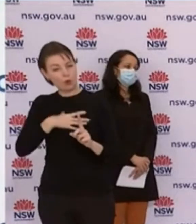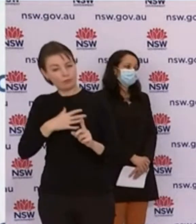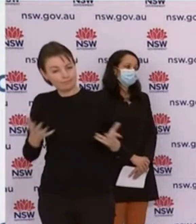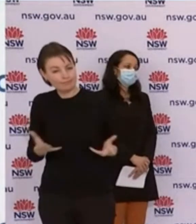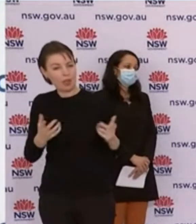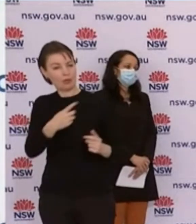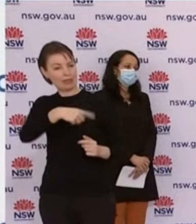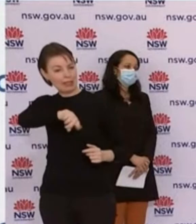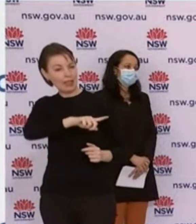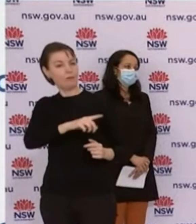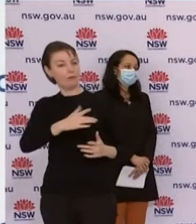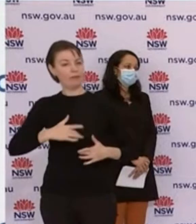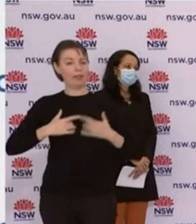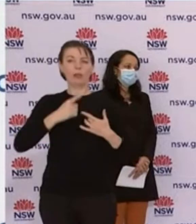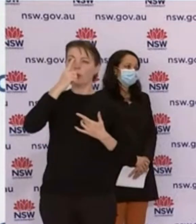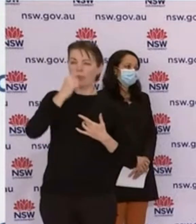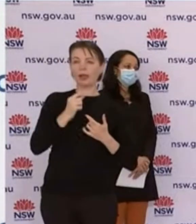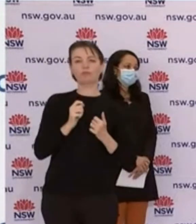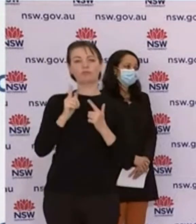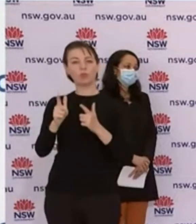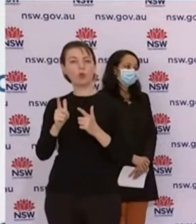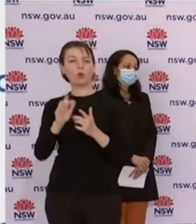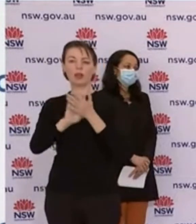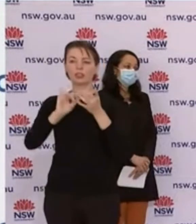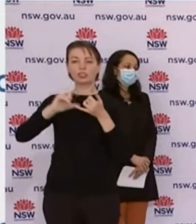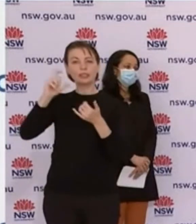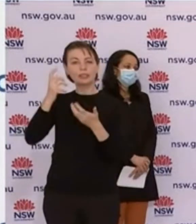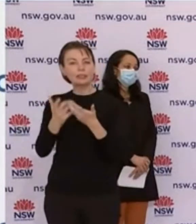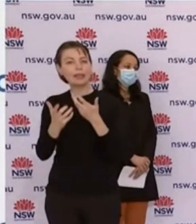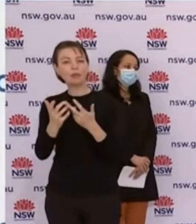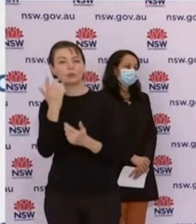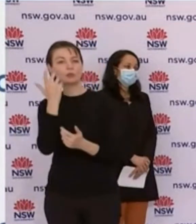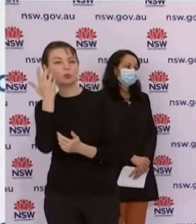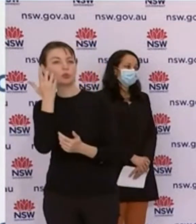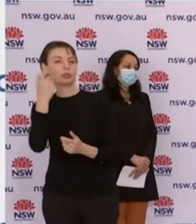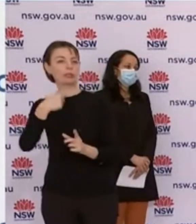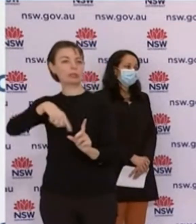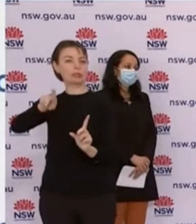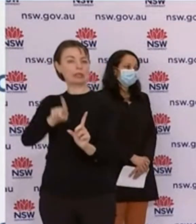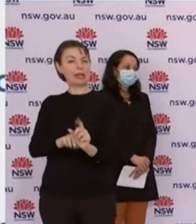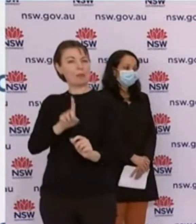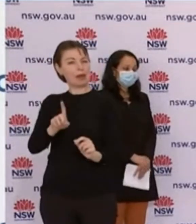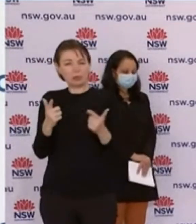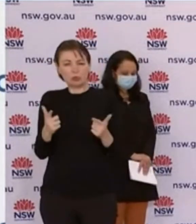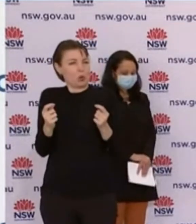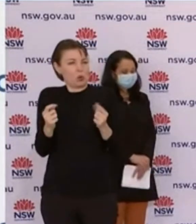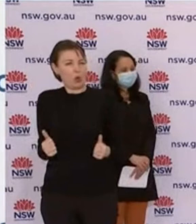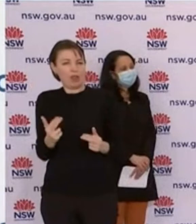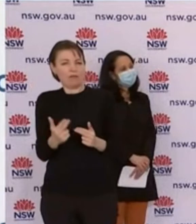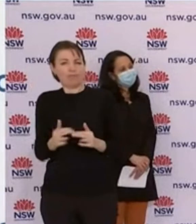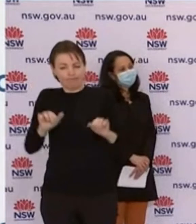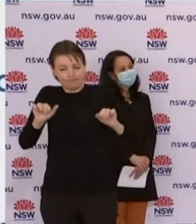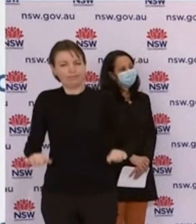they're in a position to sit their exams safely, having that extra protection. And we'll keep the community advised along the way, but it's way too early to make any